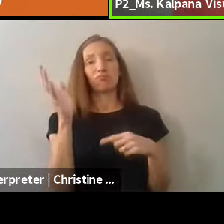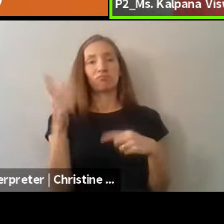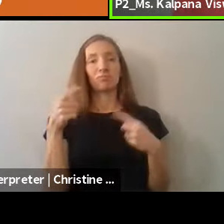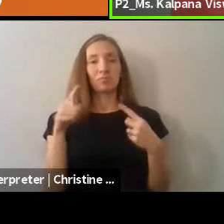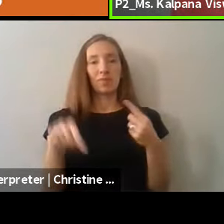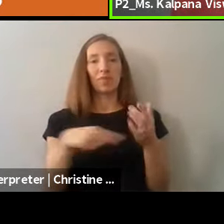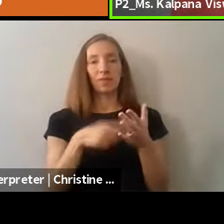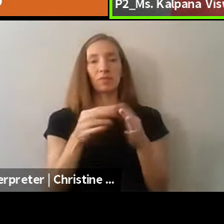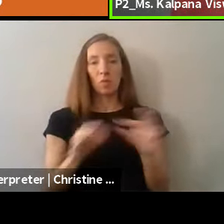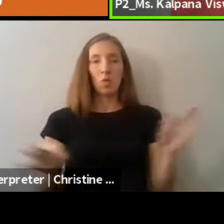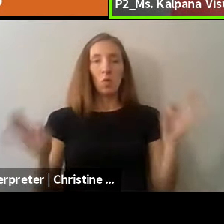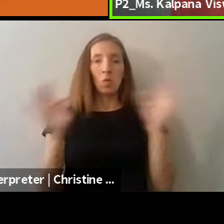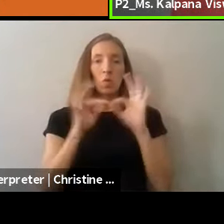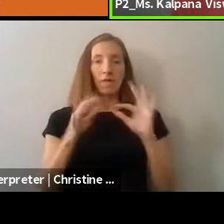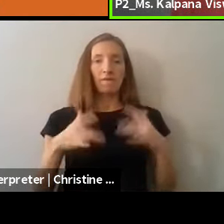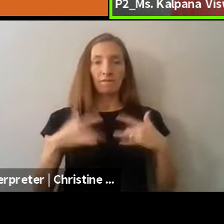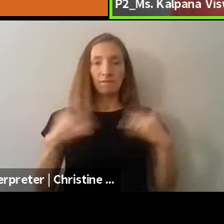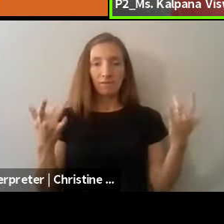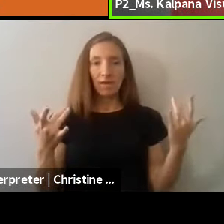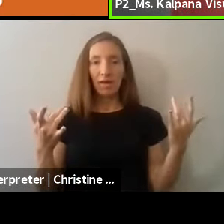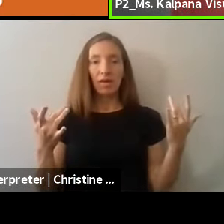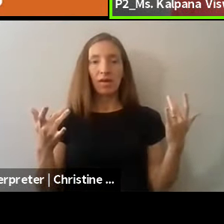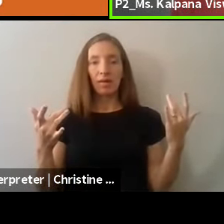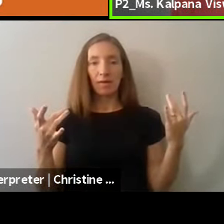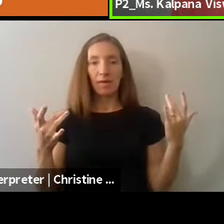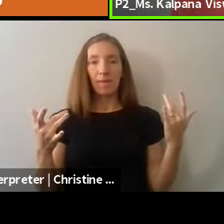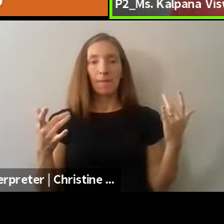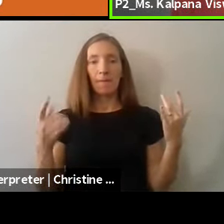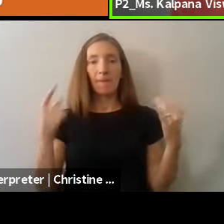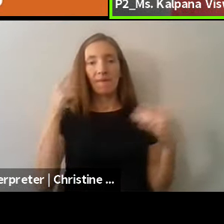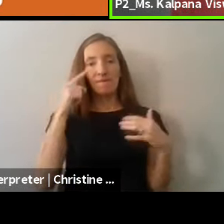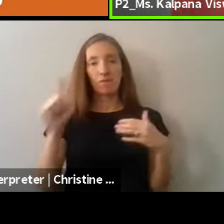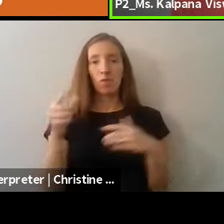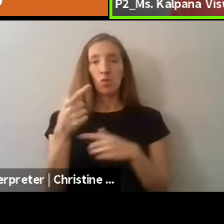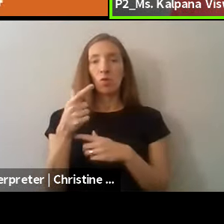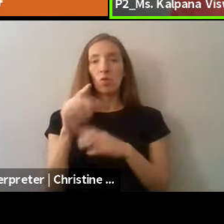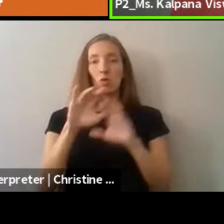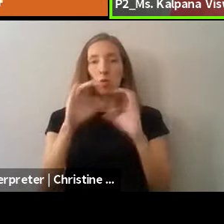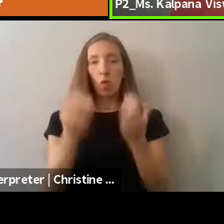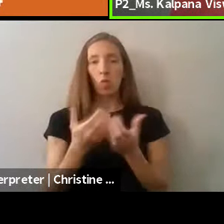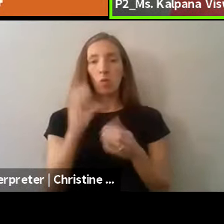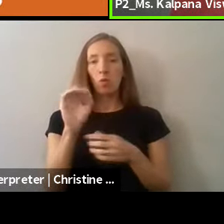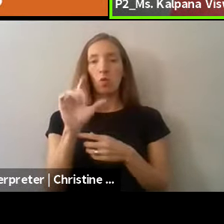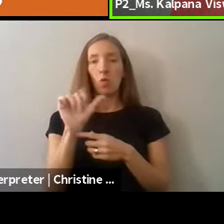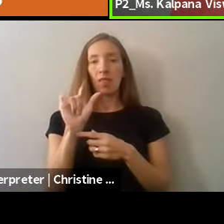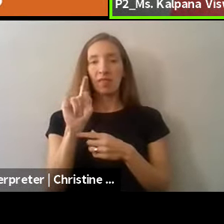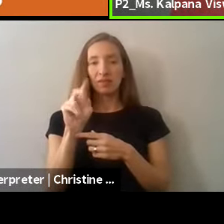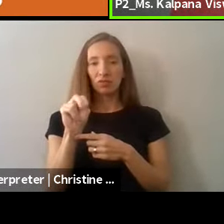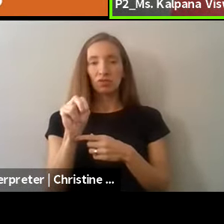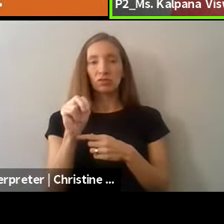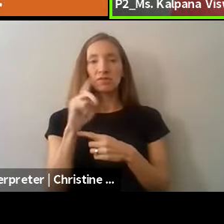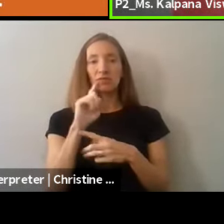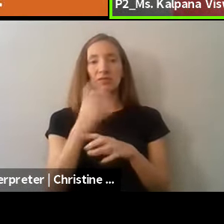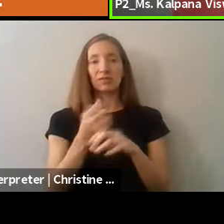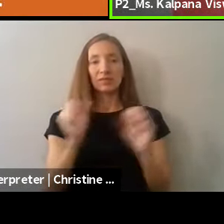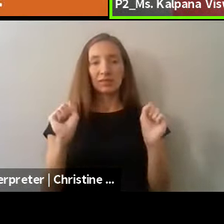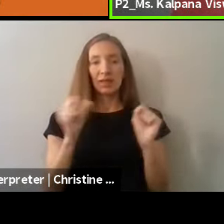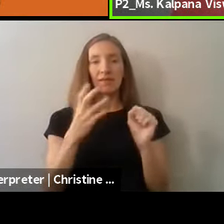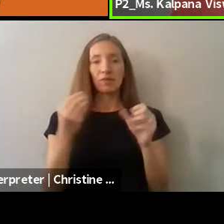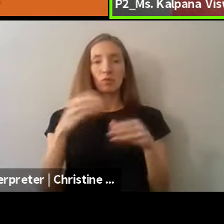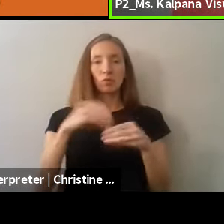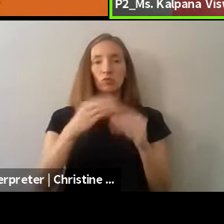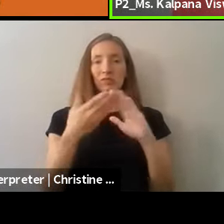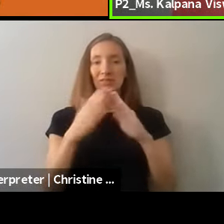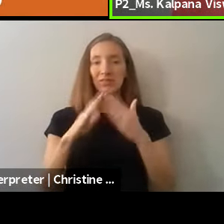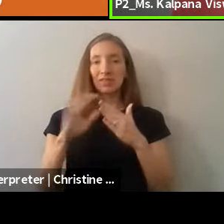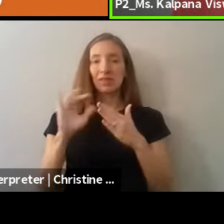Global Coalition on Safe and Inclusive Cities, which includes the Women in Cities International, WIRU Commission,